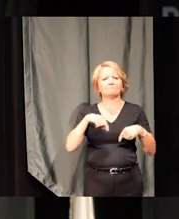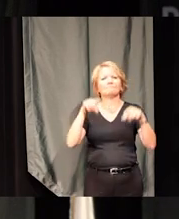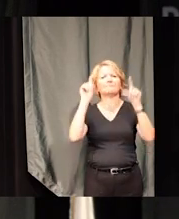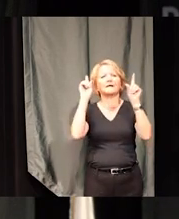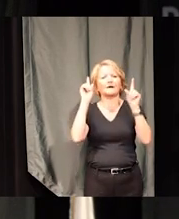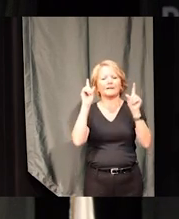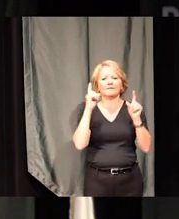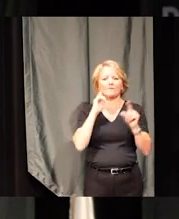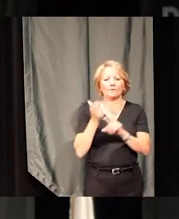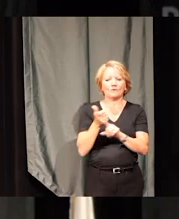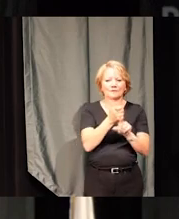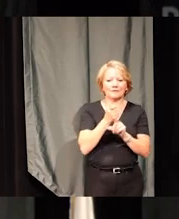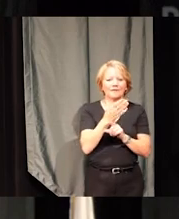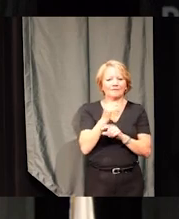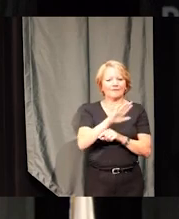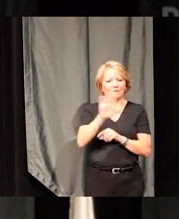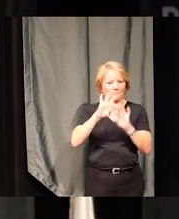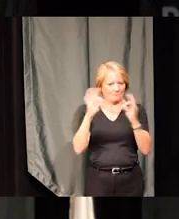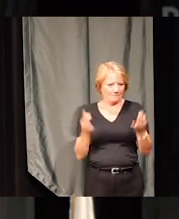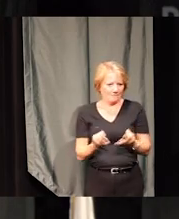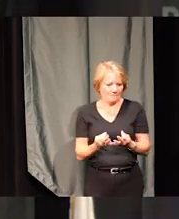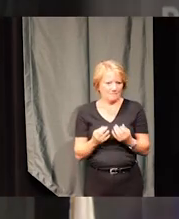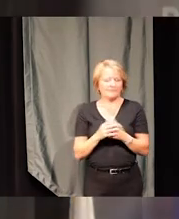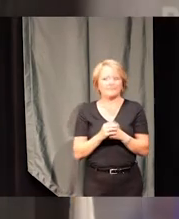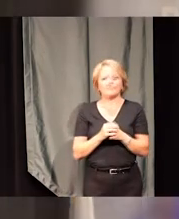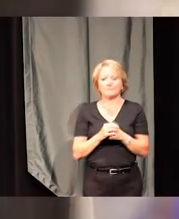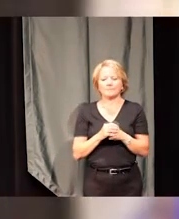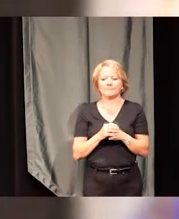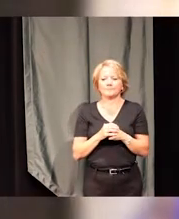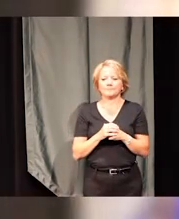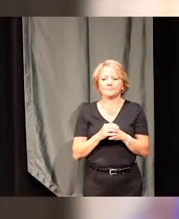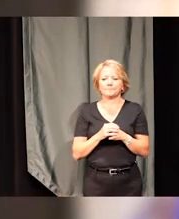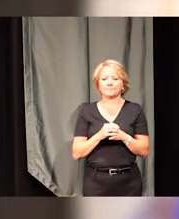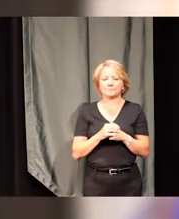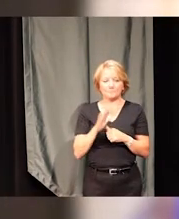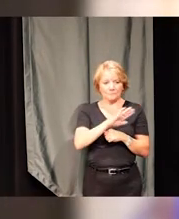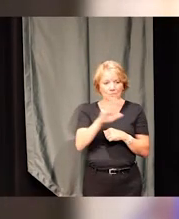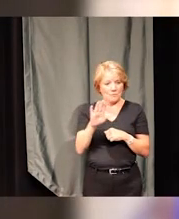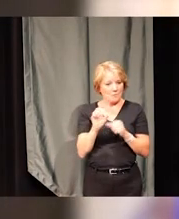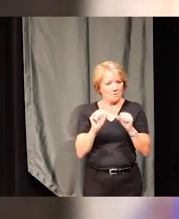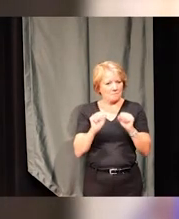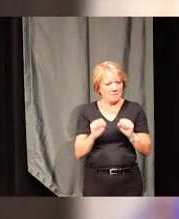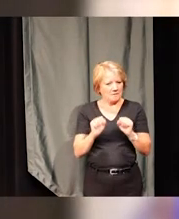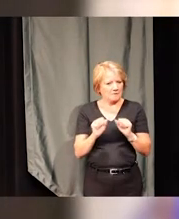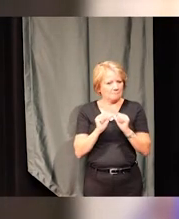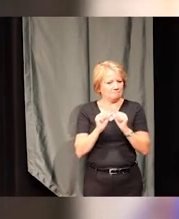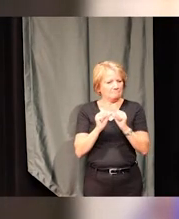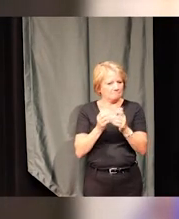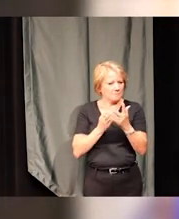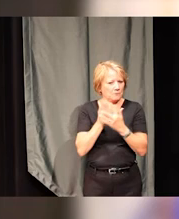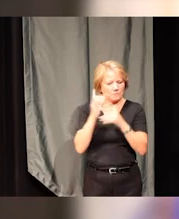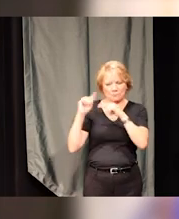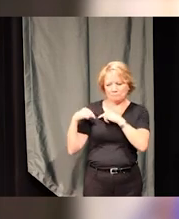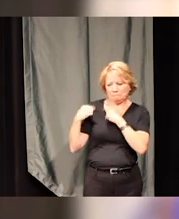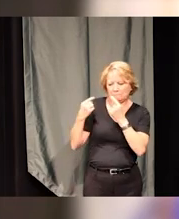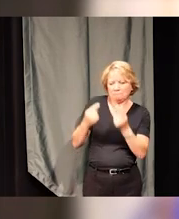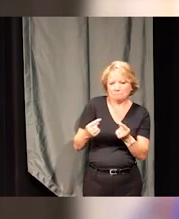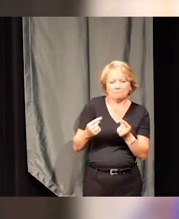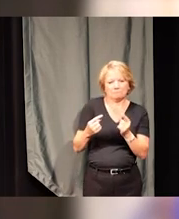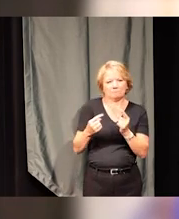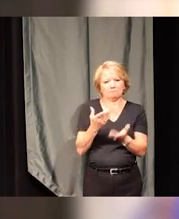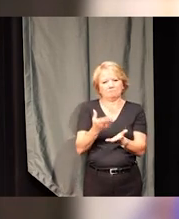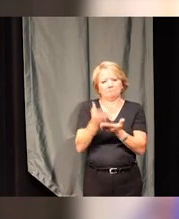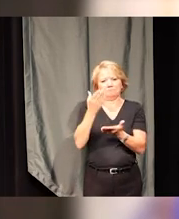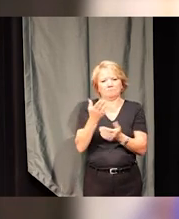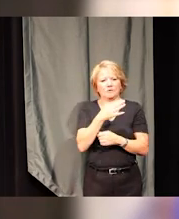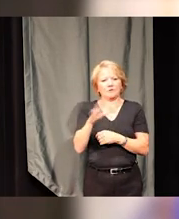yourself and your families. Your ability to get through the past few months is just a testament of